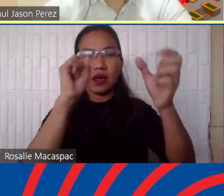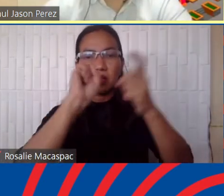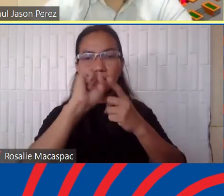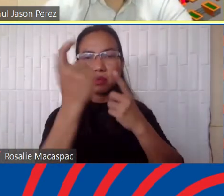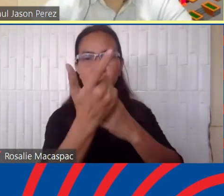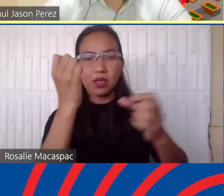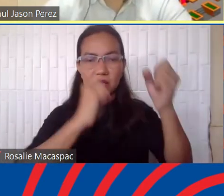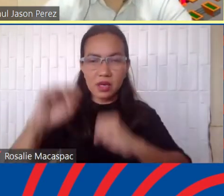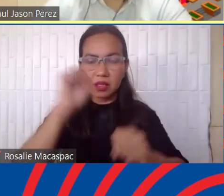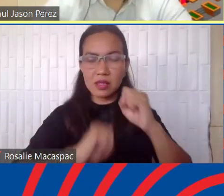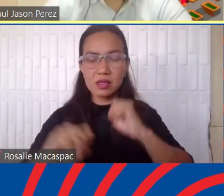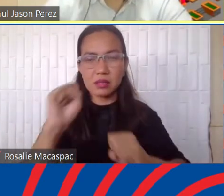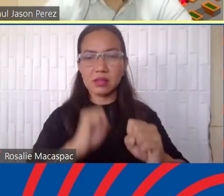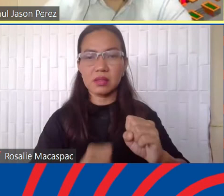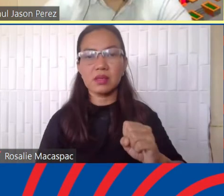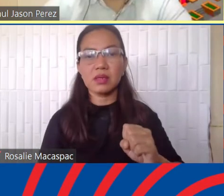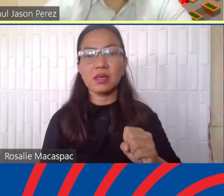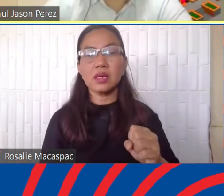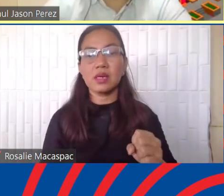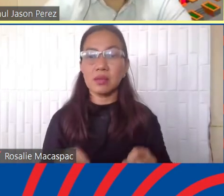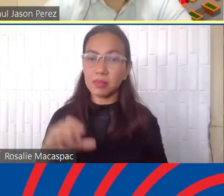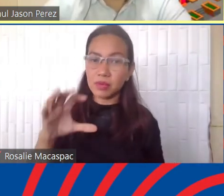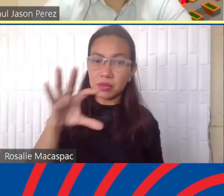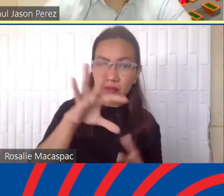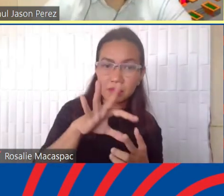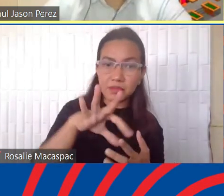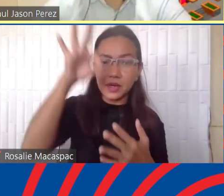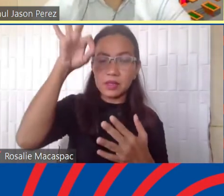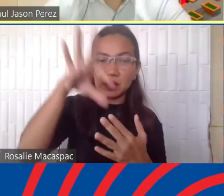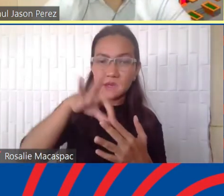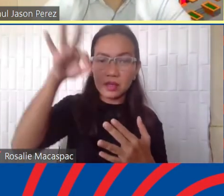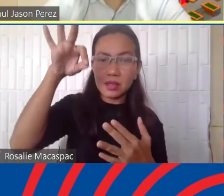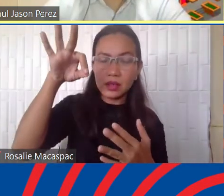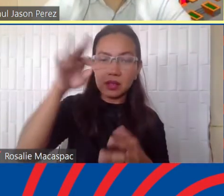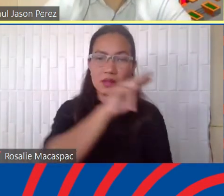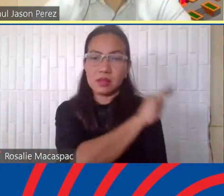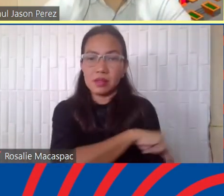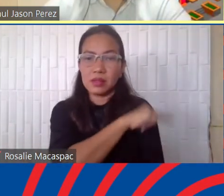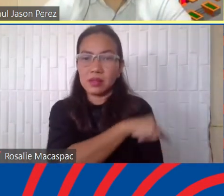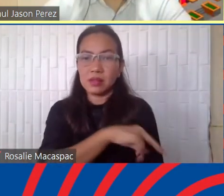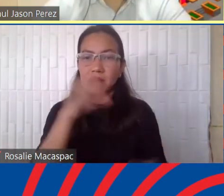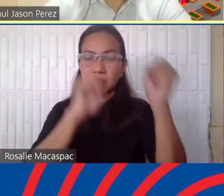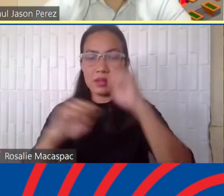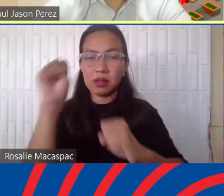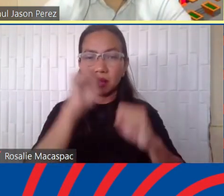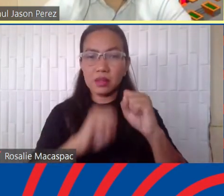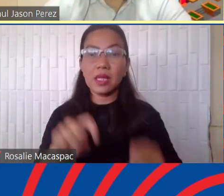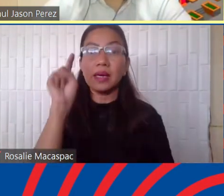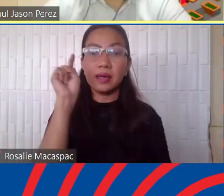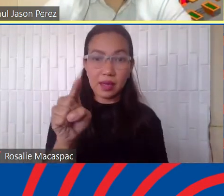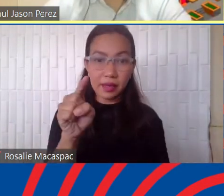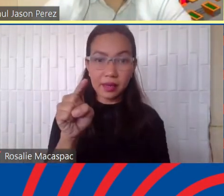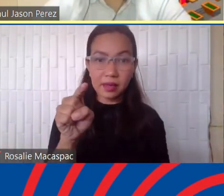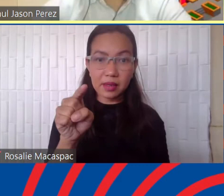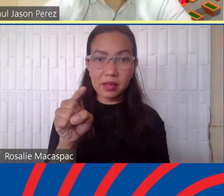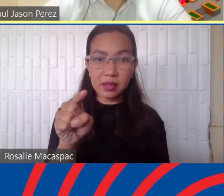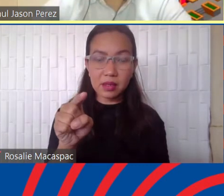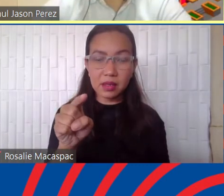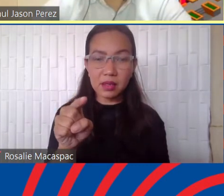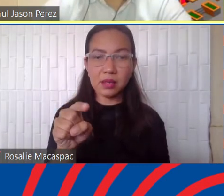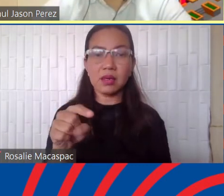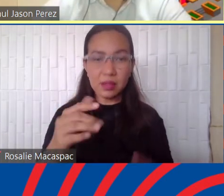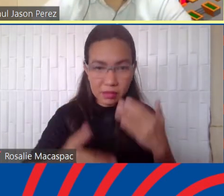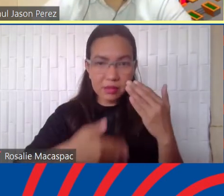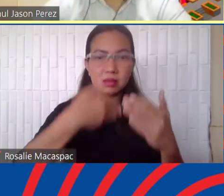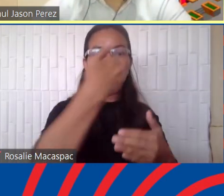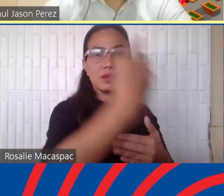So if you're looking for, let's say, in the natural sciences, if you click on it, you can further